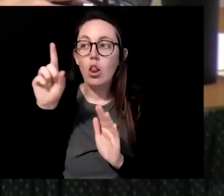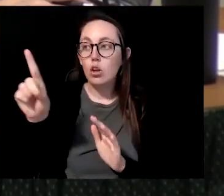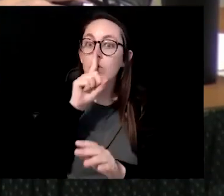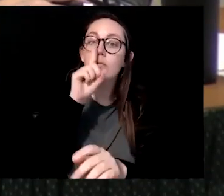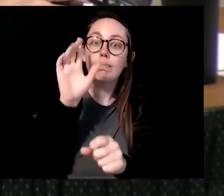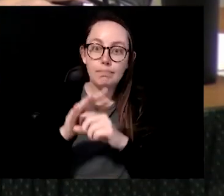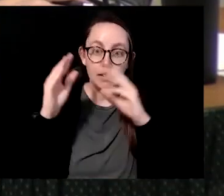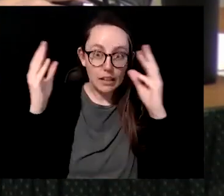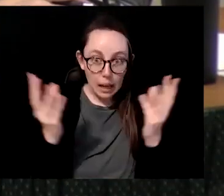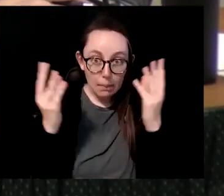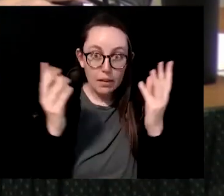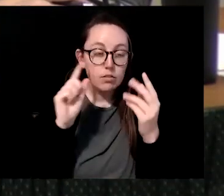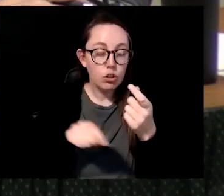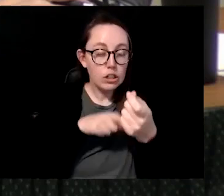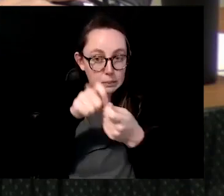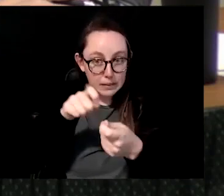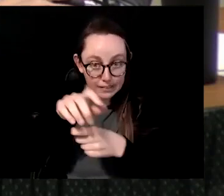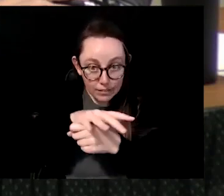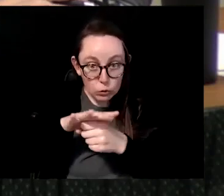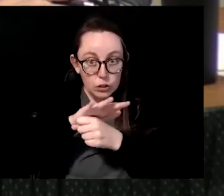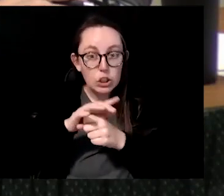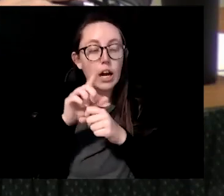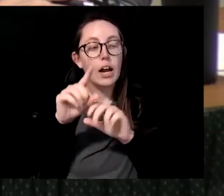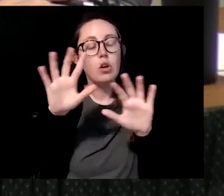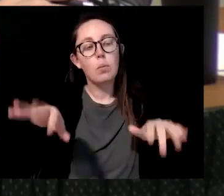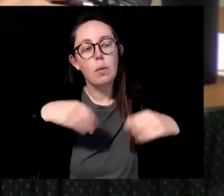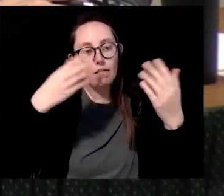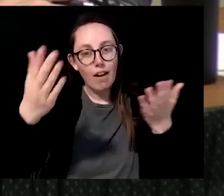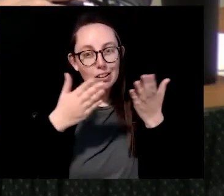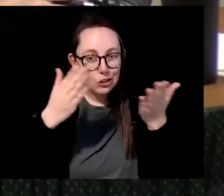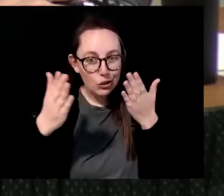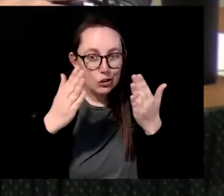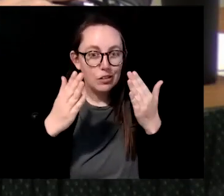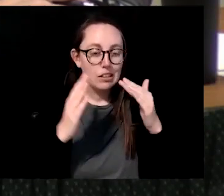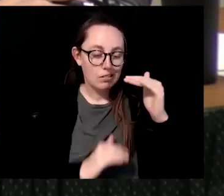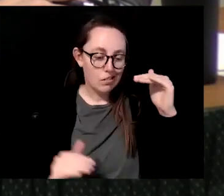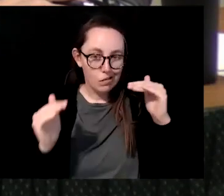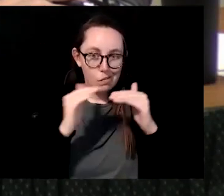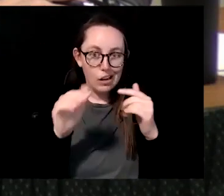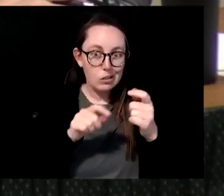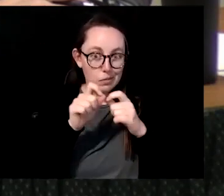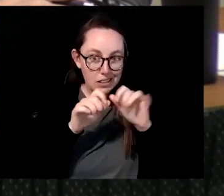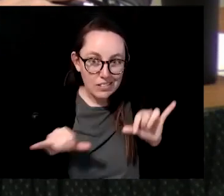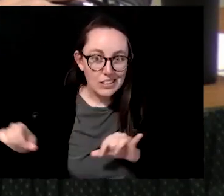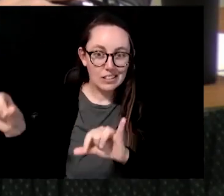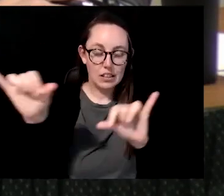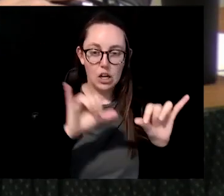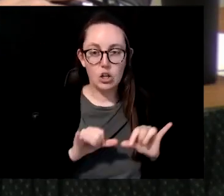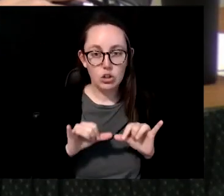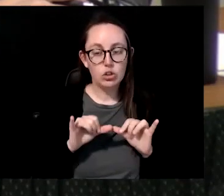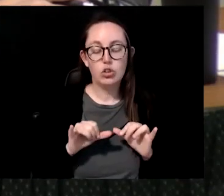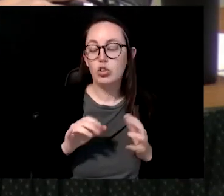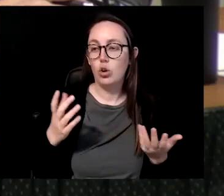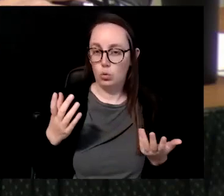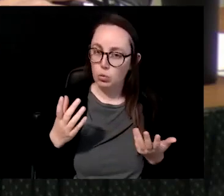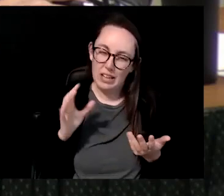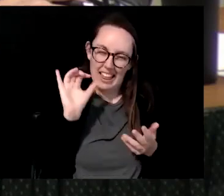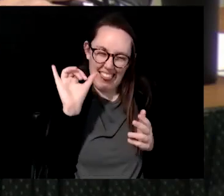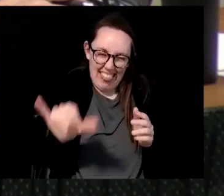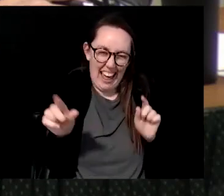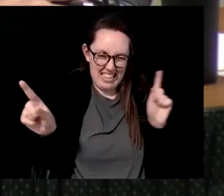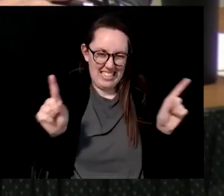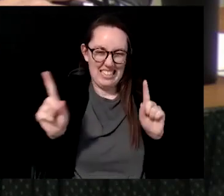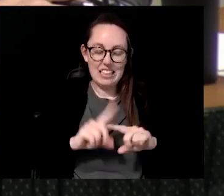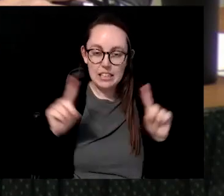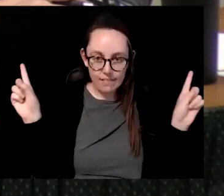will provide services at a certain standard um and I think that's the difference so uh dick I think the comments really well taken um and I would encourage